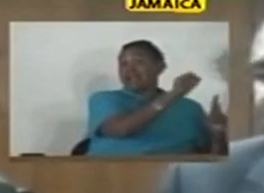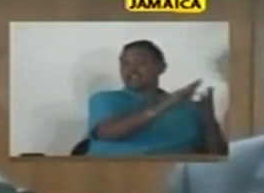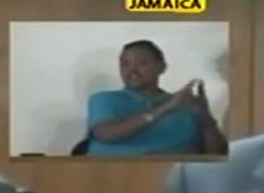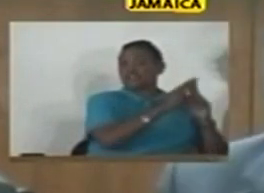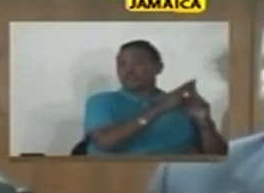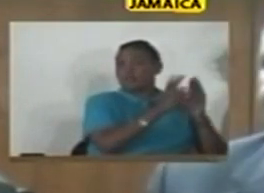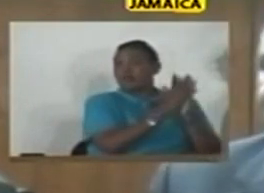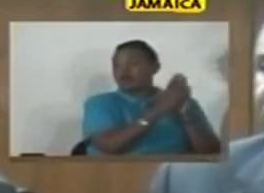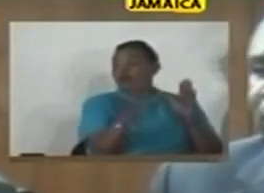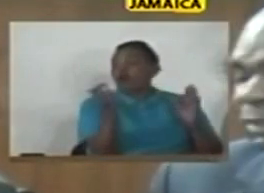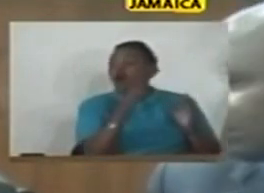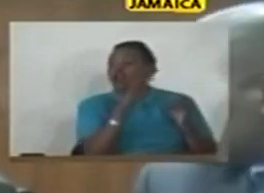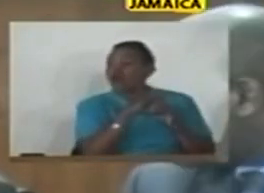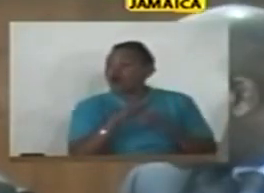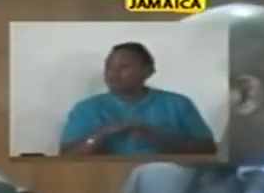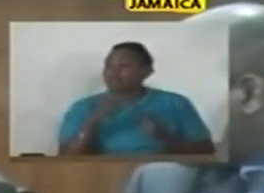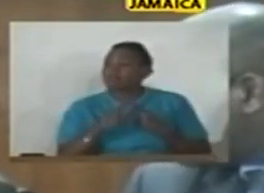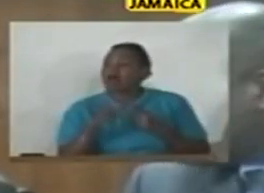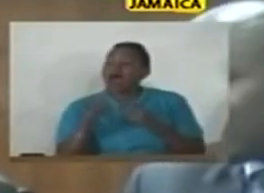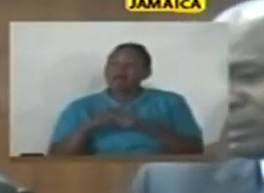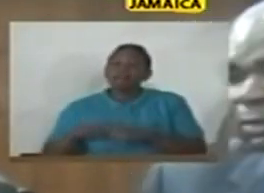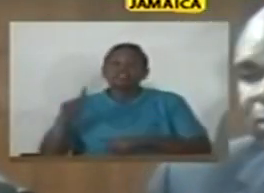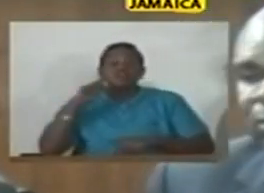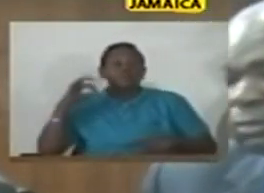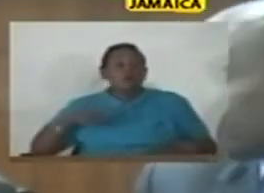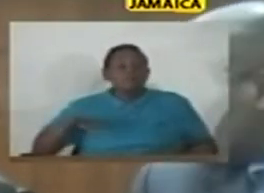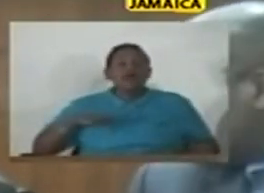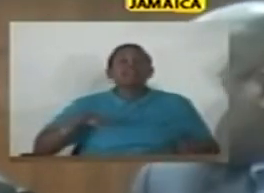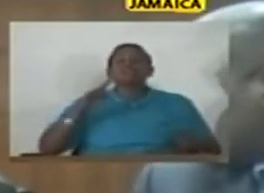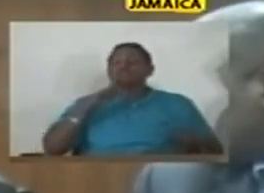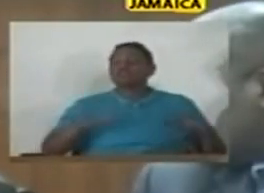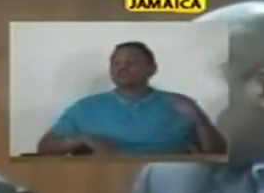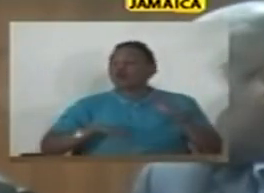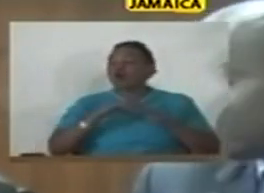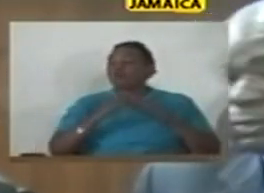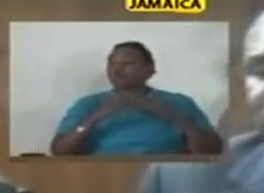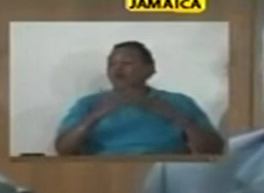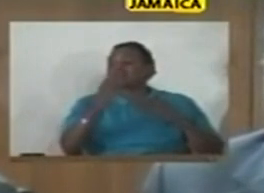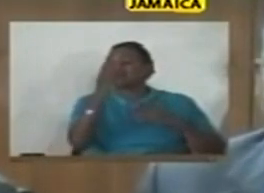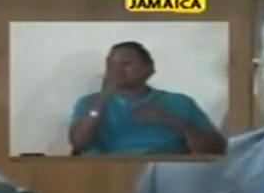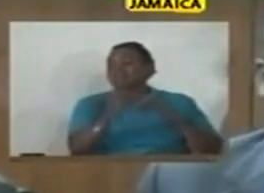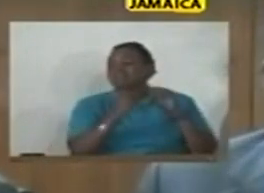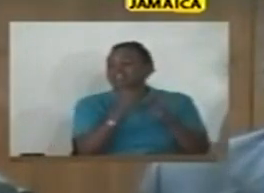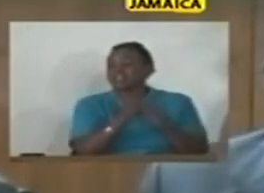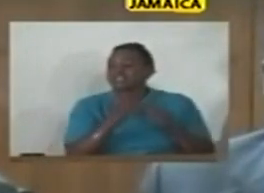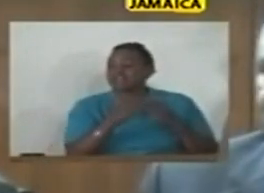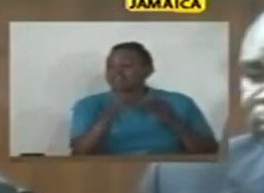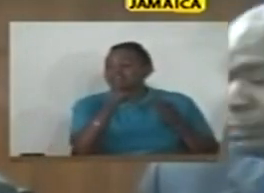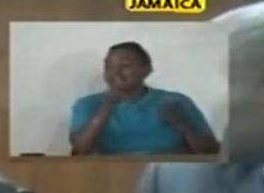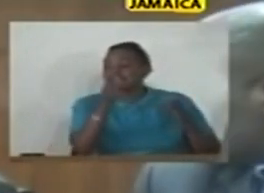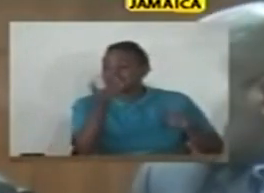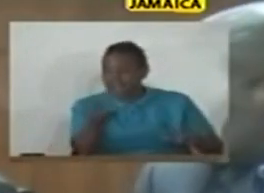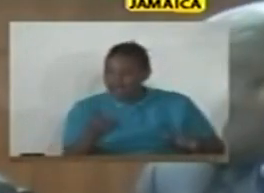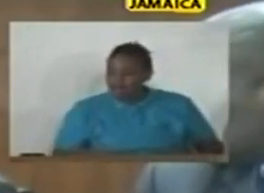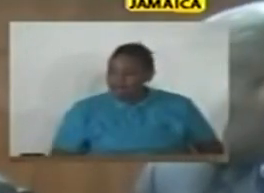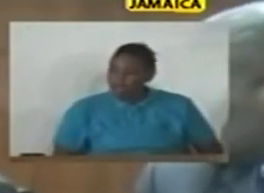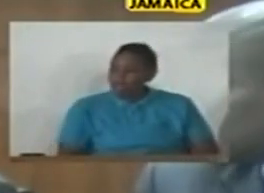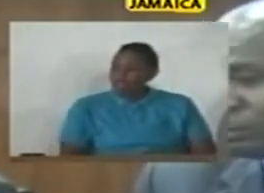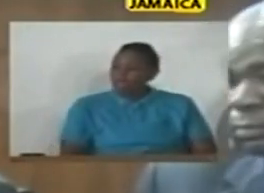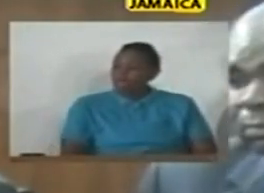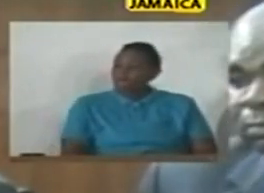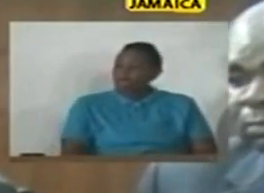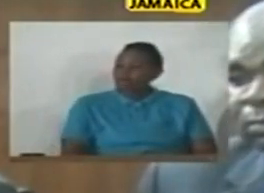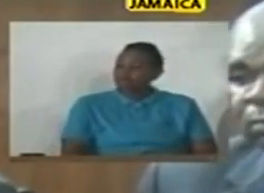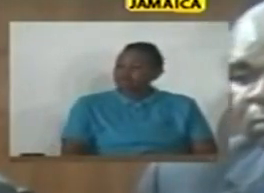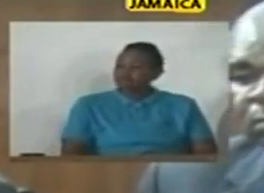their contributions and applications for benefits, and up to after 7 years after they die. Mr.